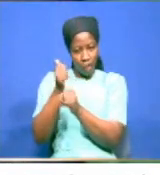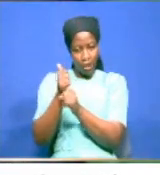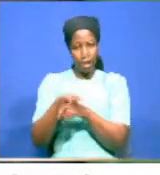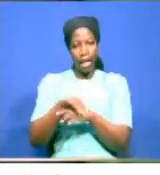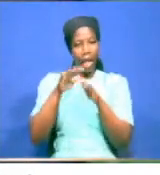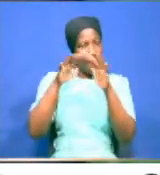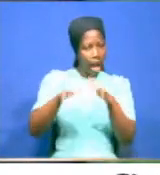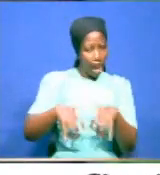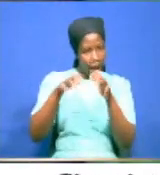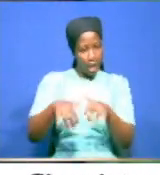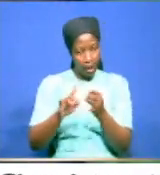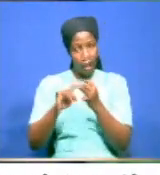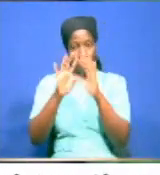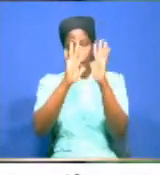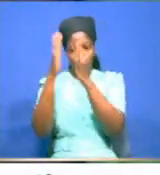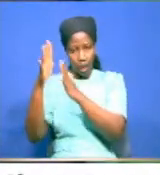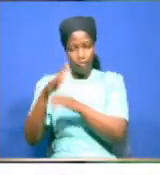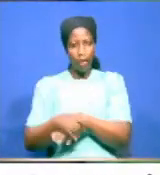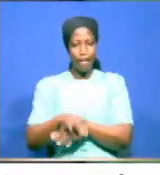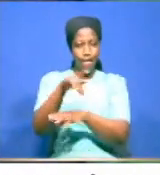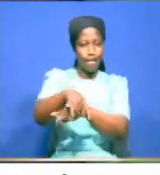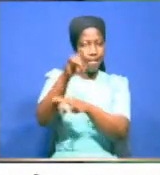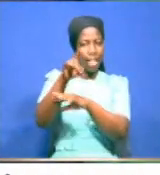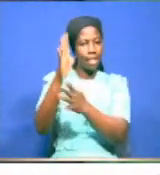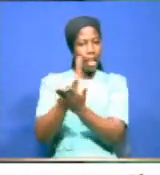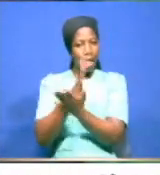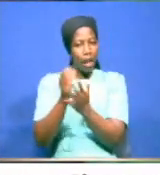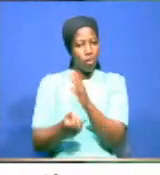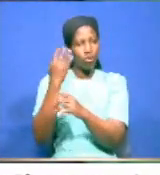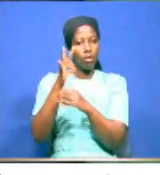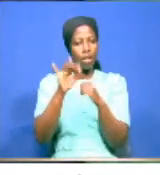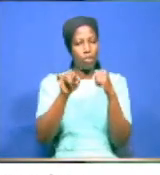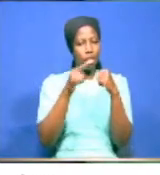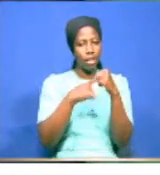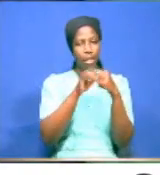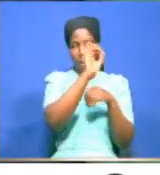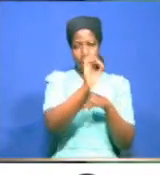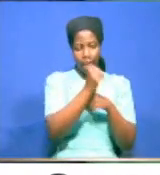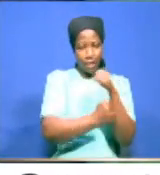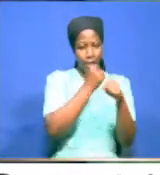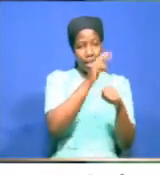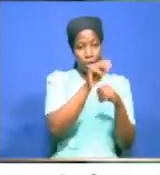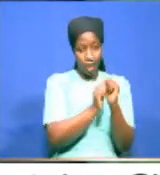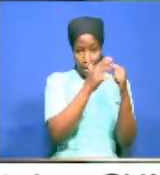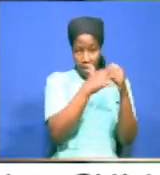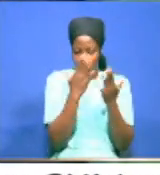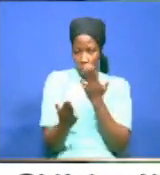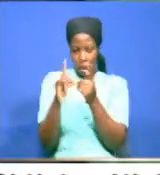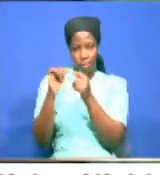agriculture, forestry, and fishing sector grew by 3.6% in 2019 compared to